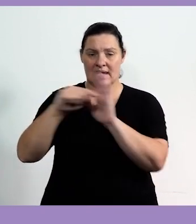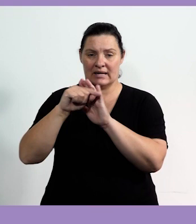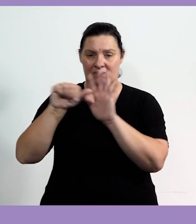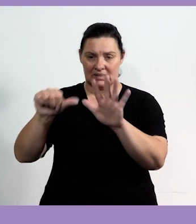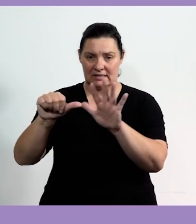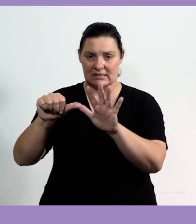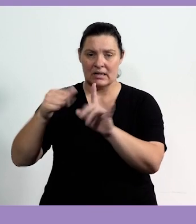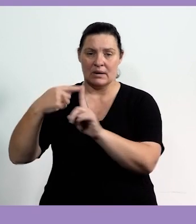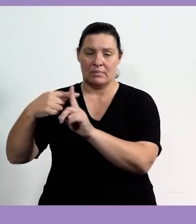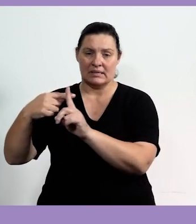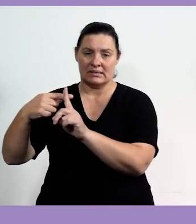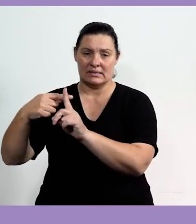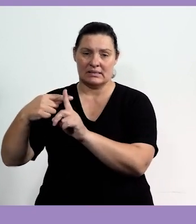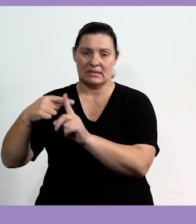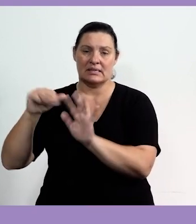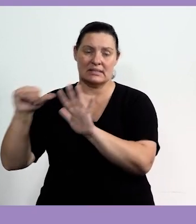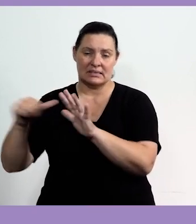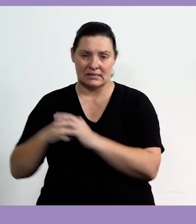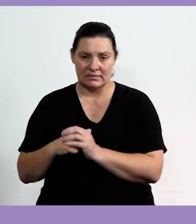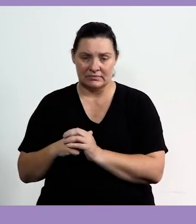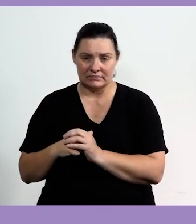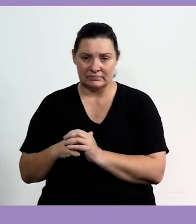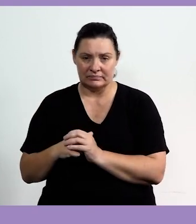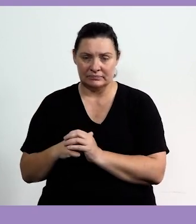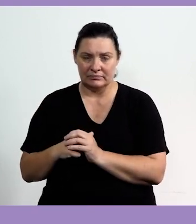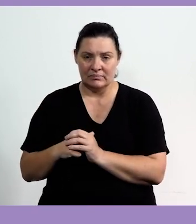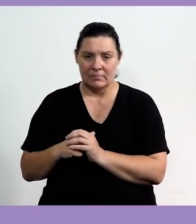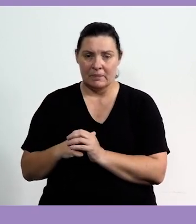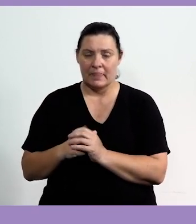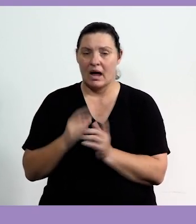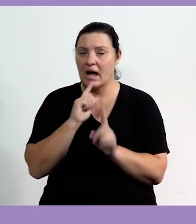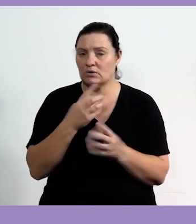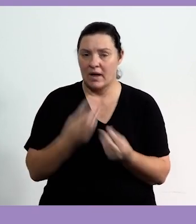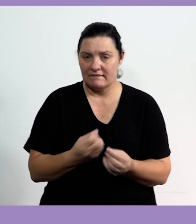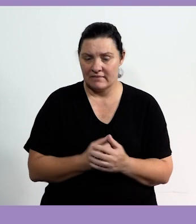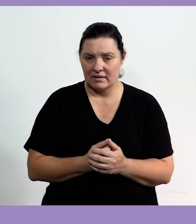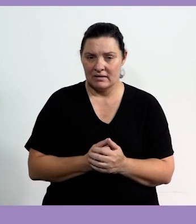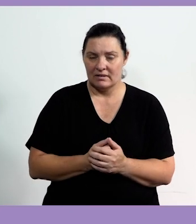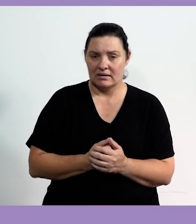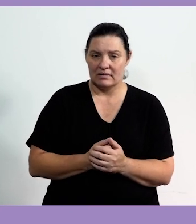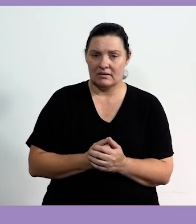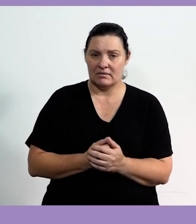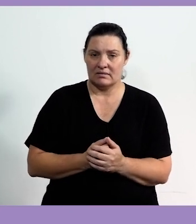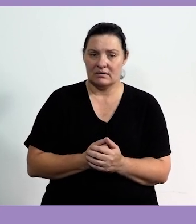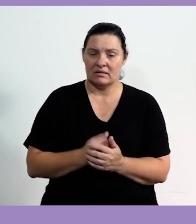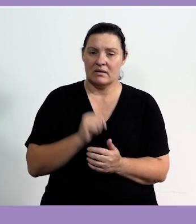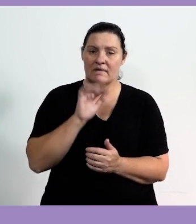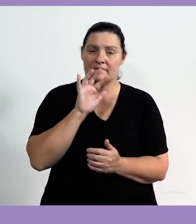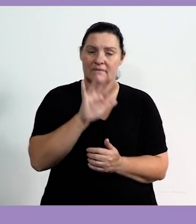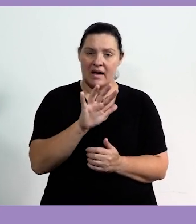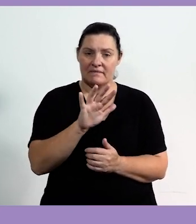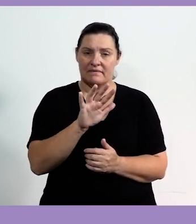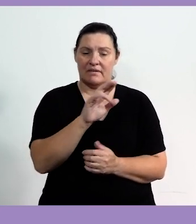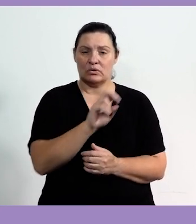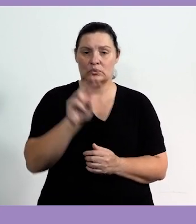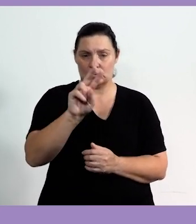to have negative 6 plus 6. What answer do we have there? Yes, we are going